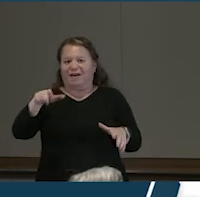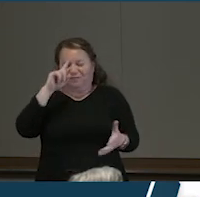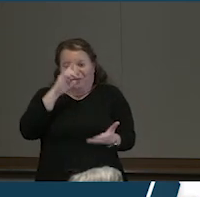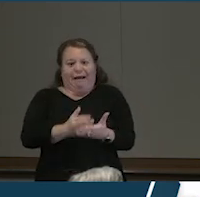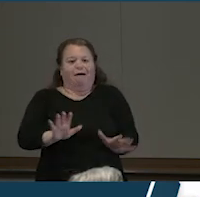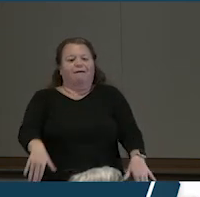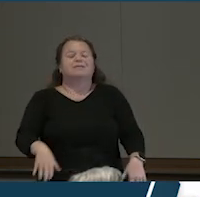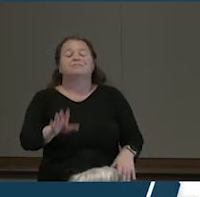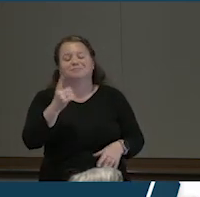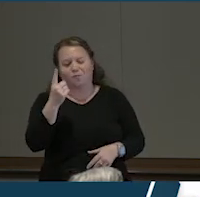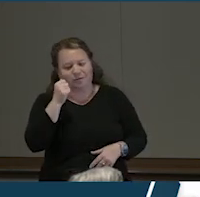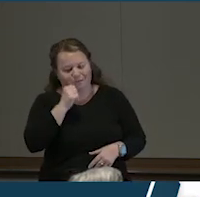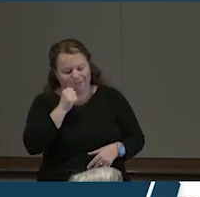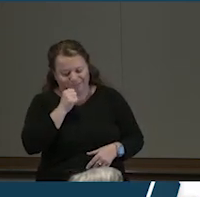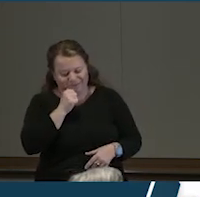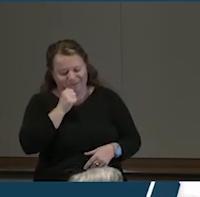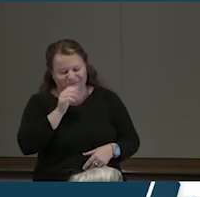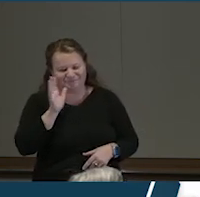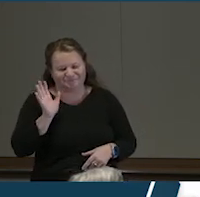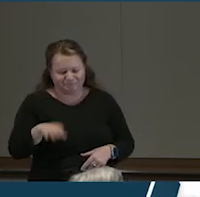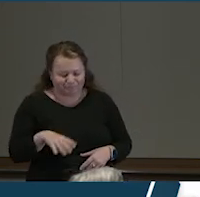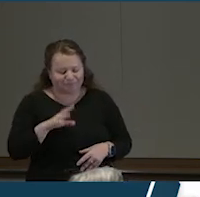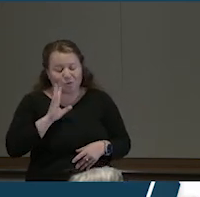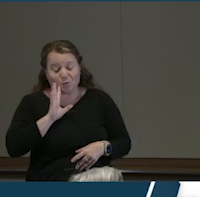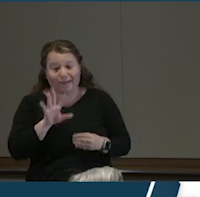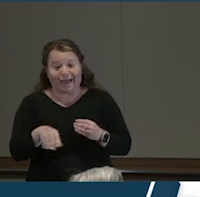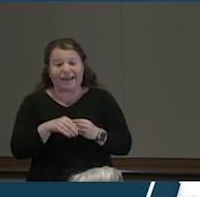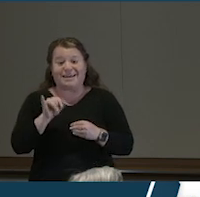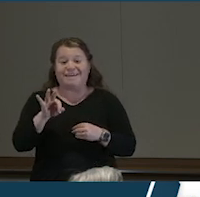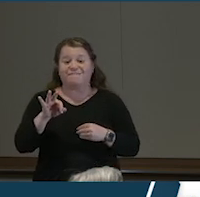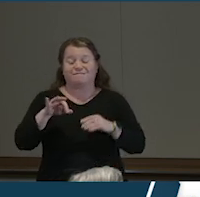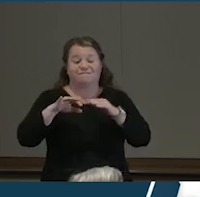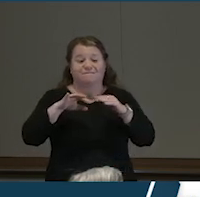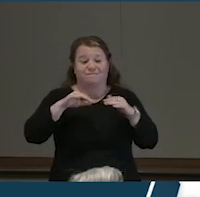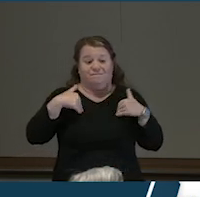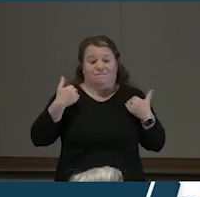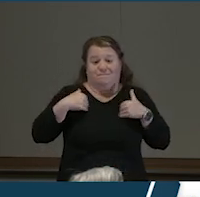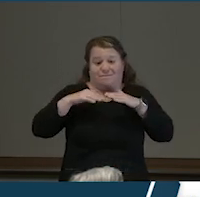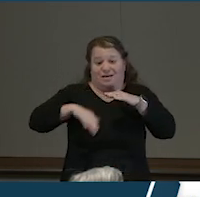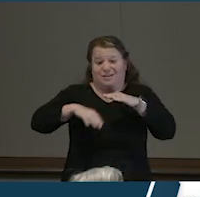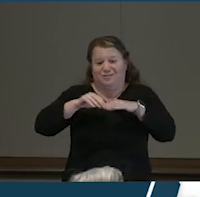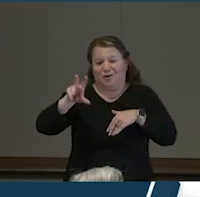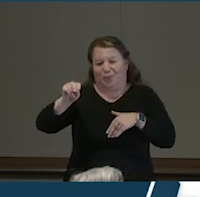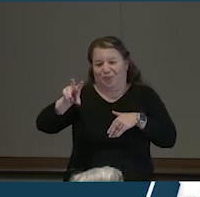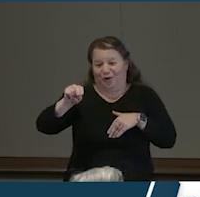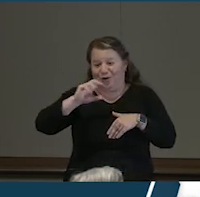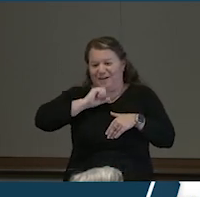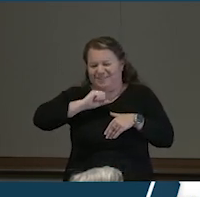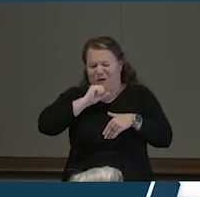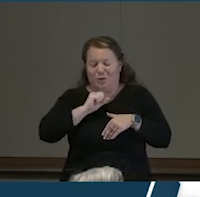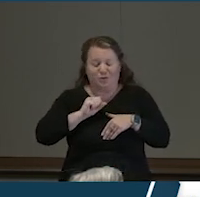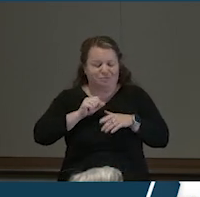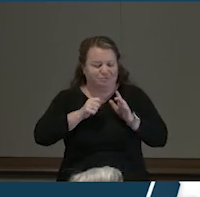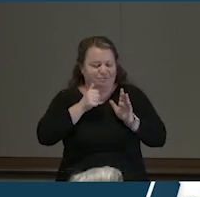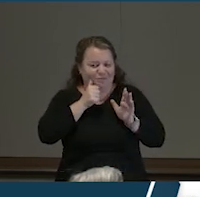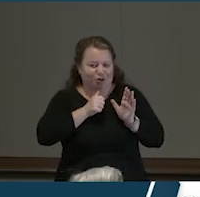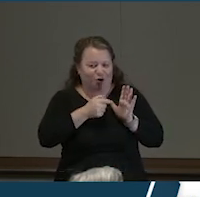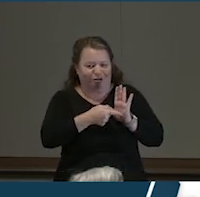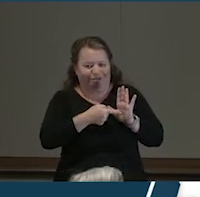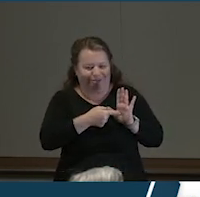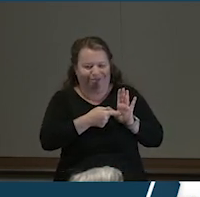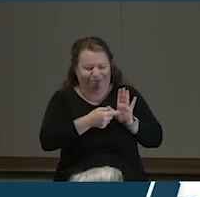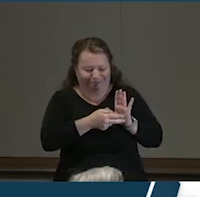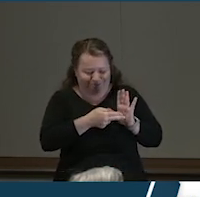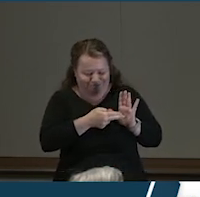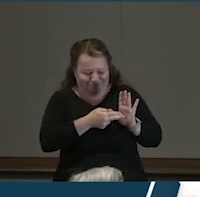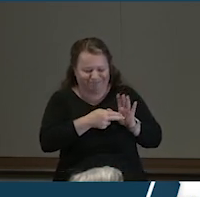had a girl, and let me just add that if you're below the age of 30, you are a girl, okay, in my book, okay. So